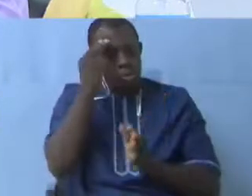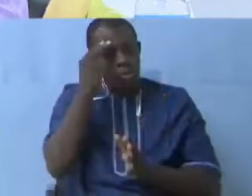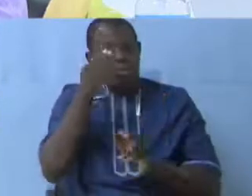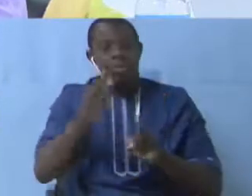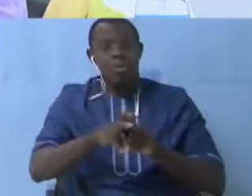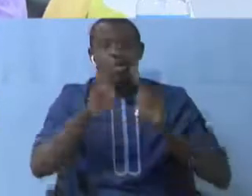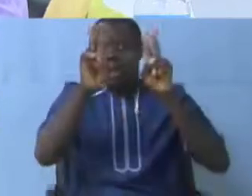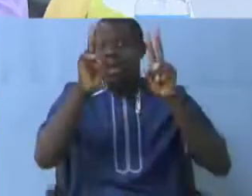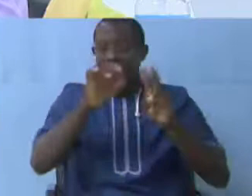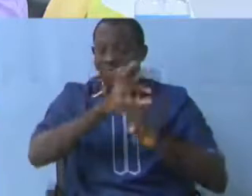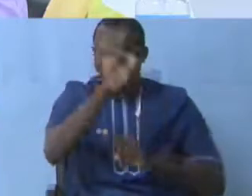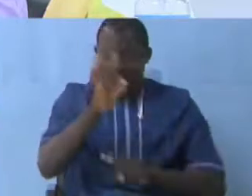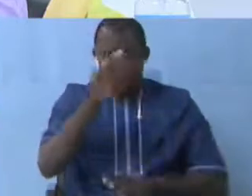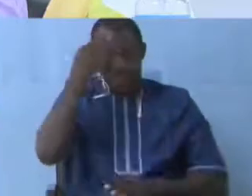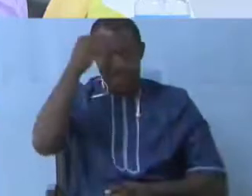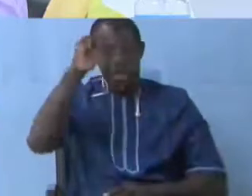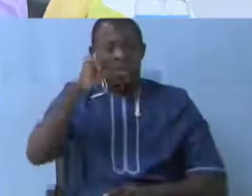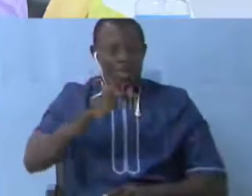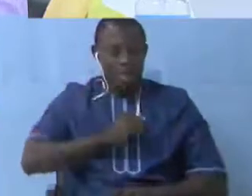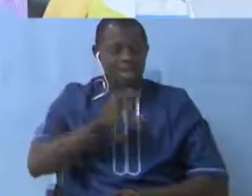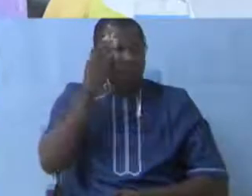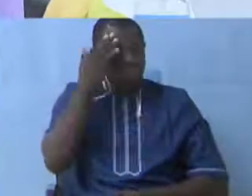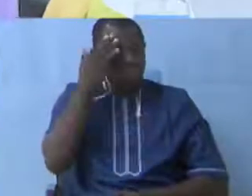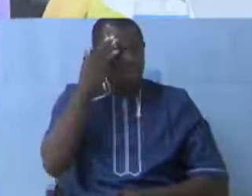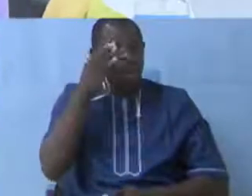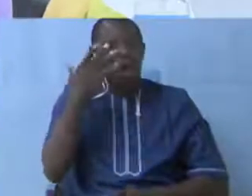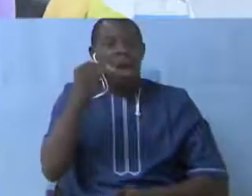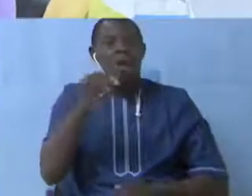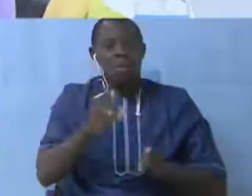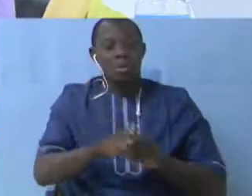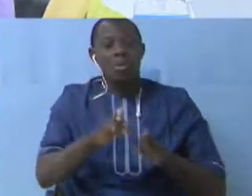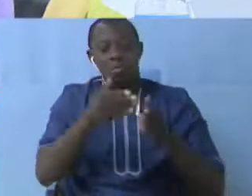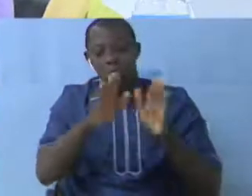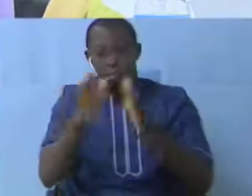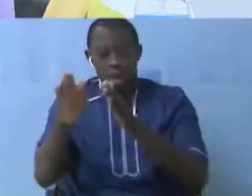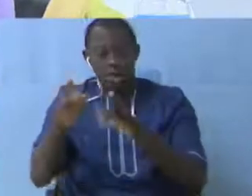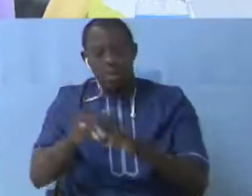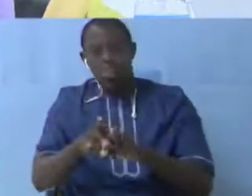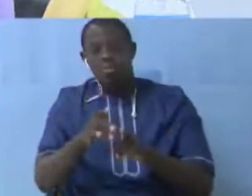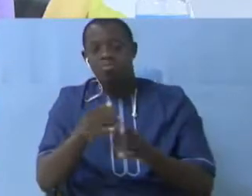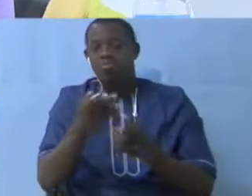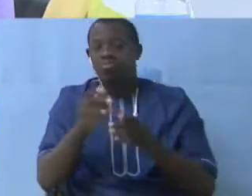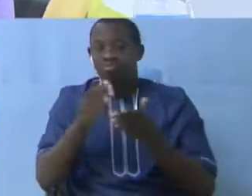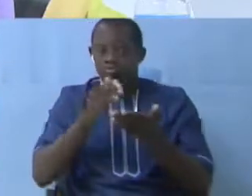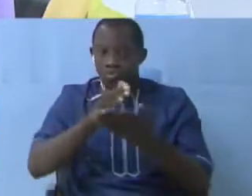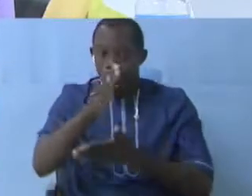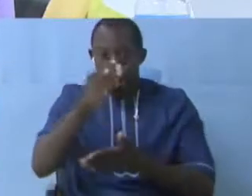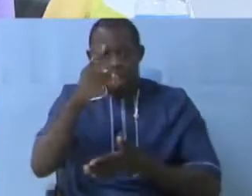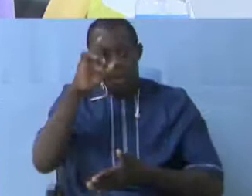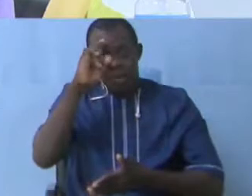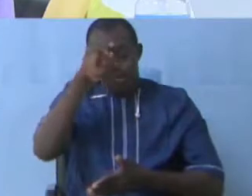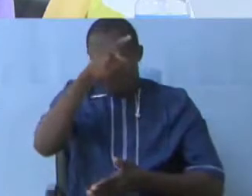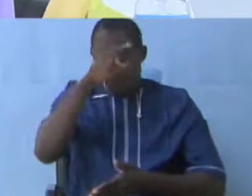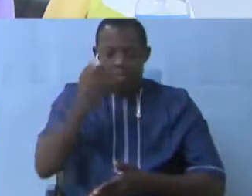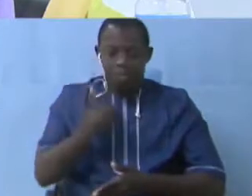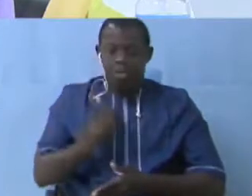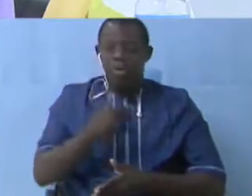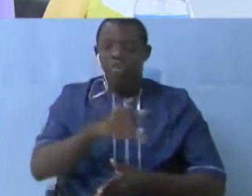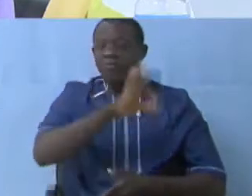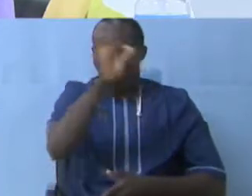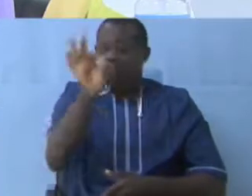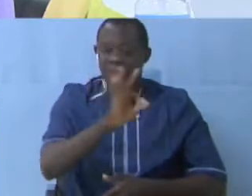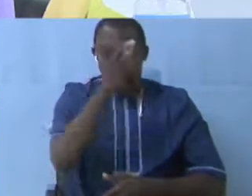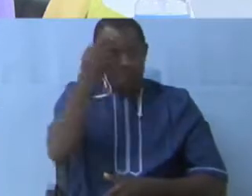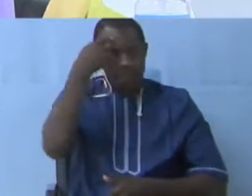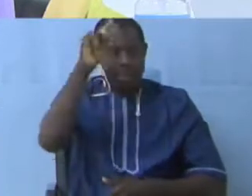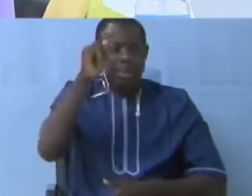how also to get to people's mind. He was very intelligent. Nekk na ni koo xam ne nag ku muus la woon itamit xamoon ne ni mu daa xam